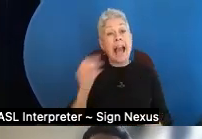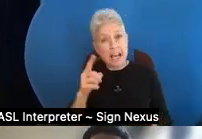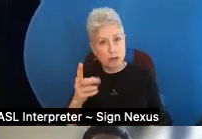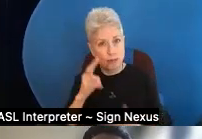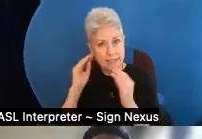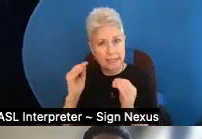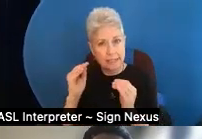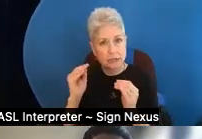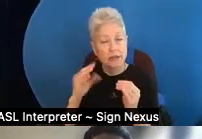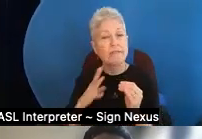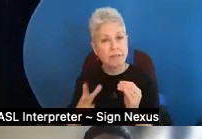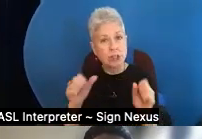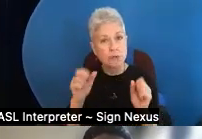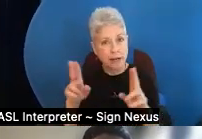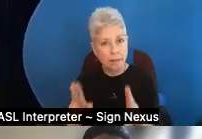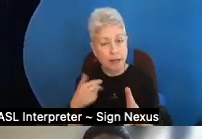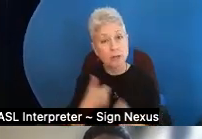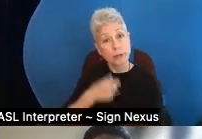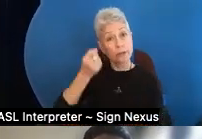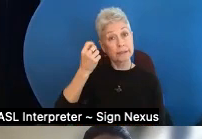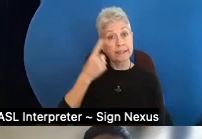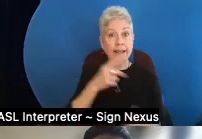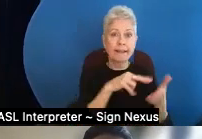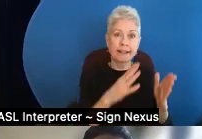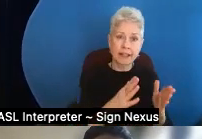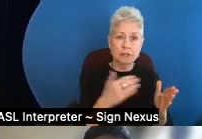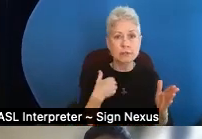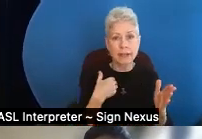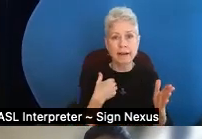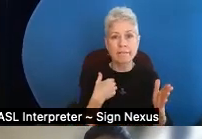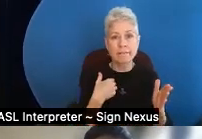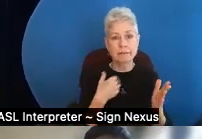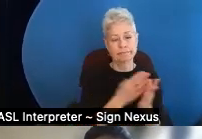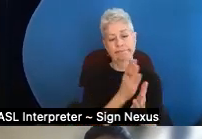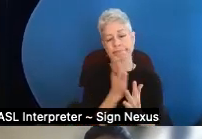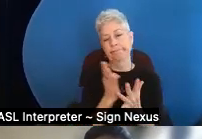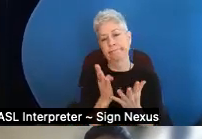are welcome to apply, because we understand that dancers have multiple